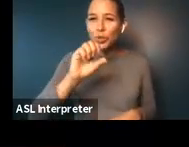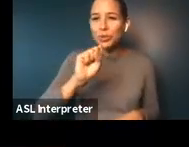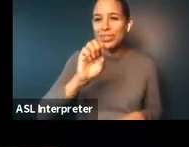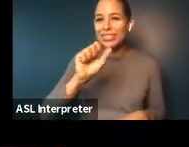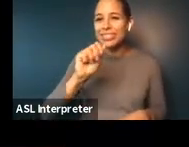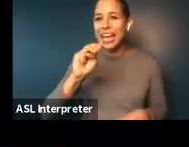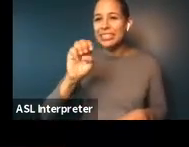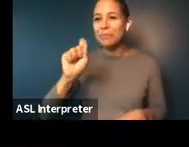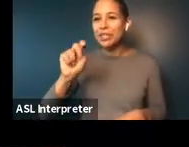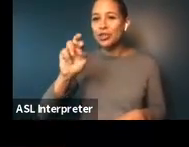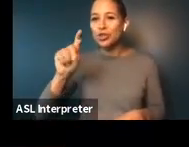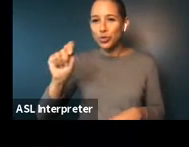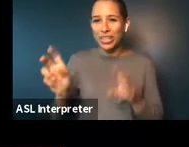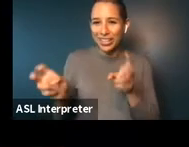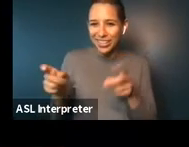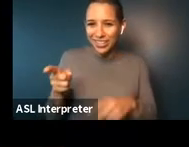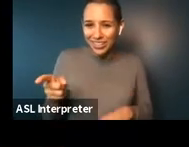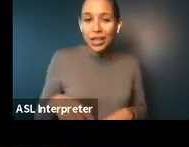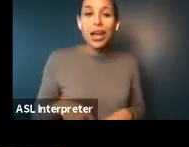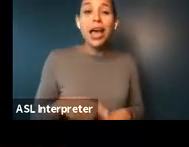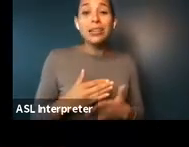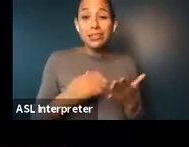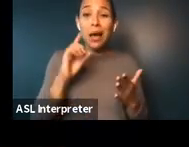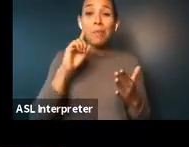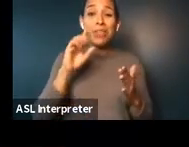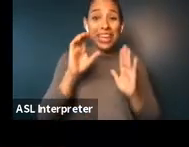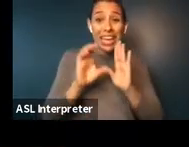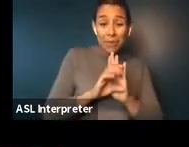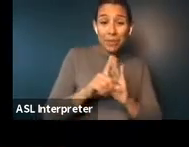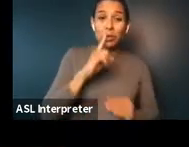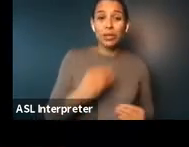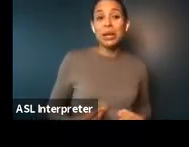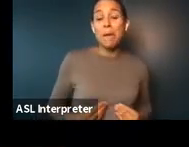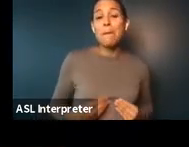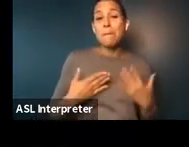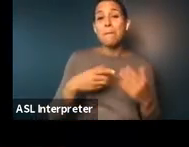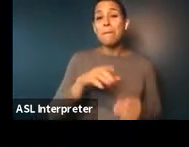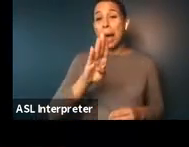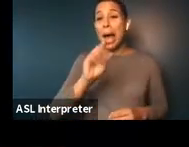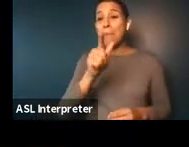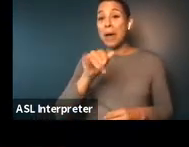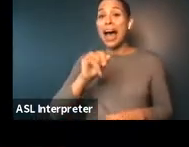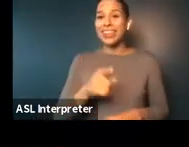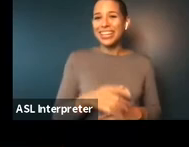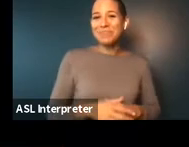actually also very much inspired by Bali. Um,